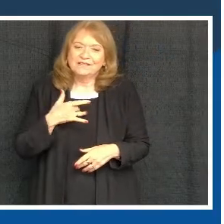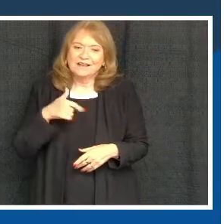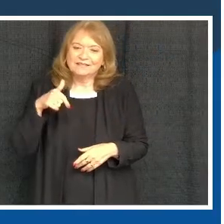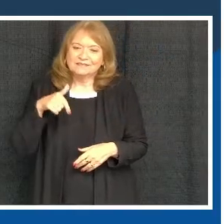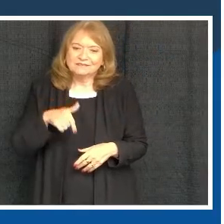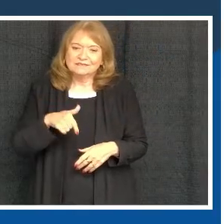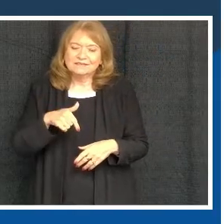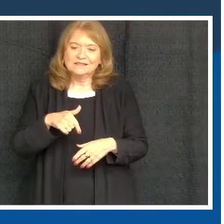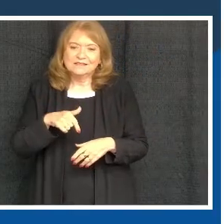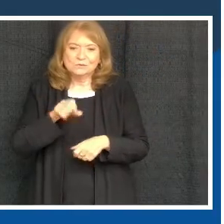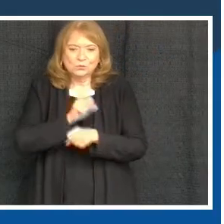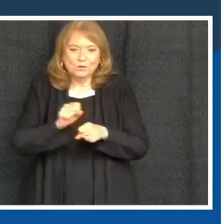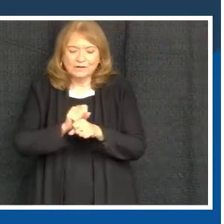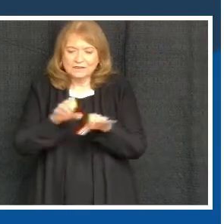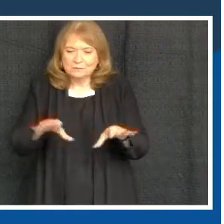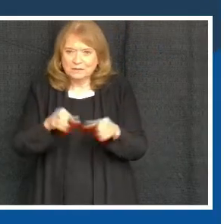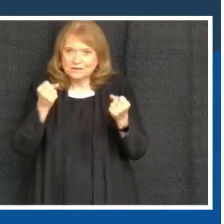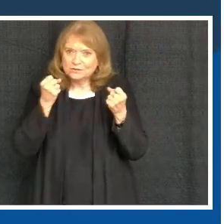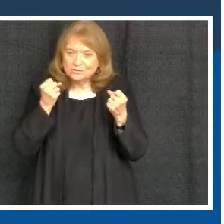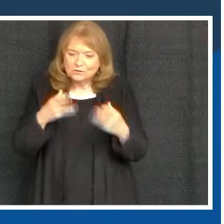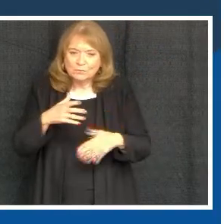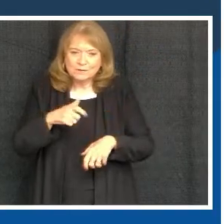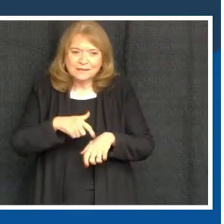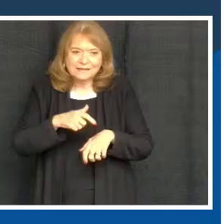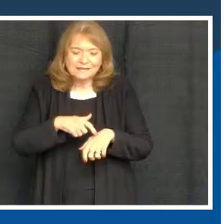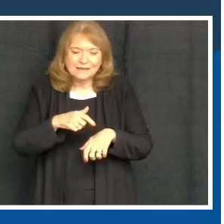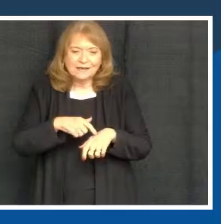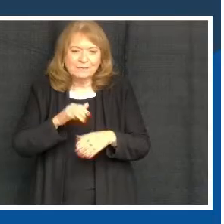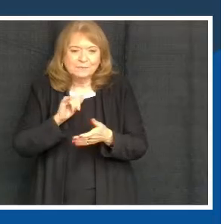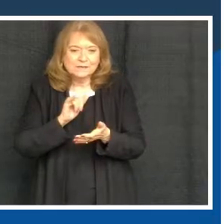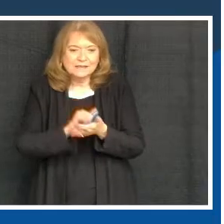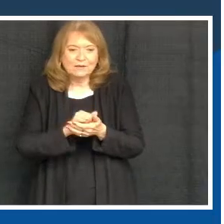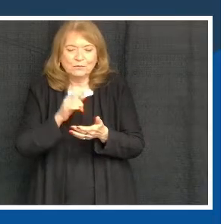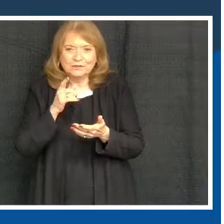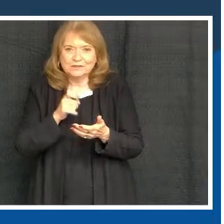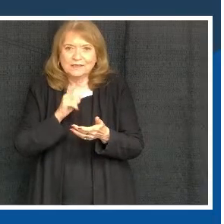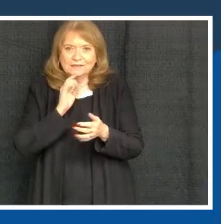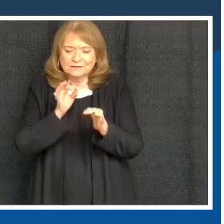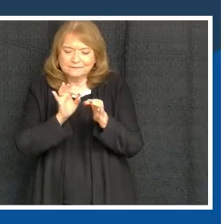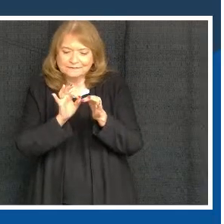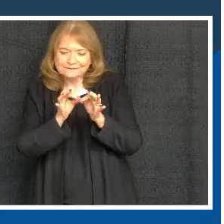on so many times that we got it to a good spot with the last conversation. So